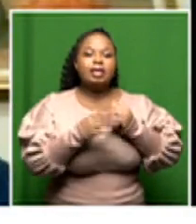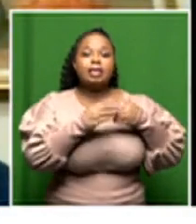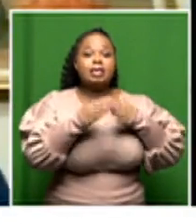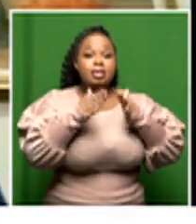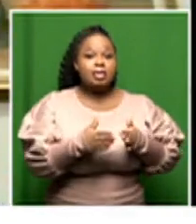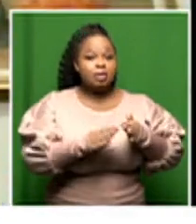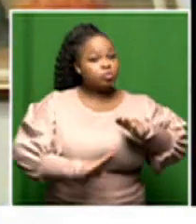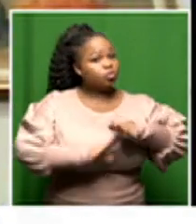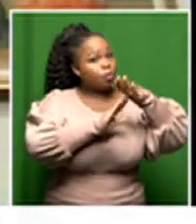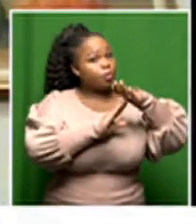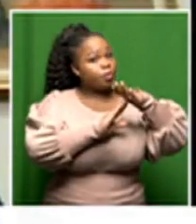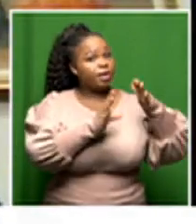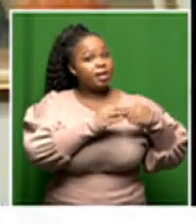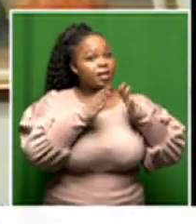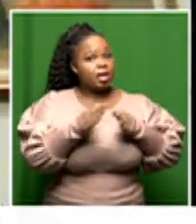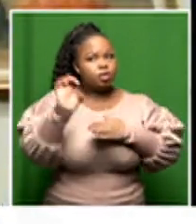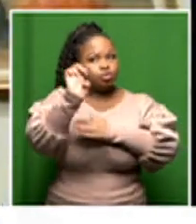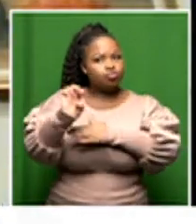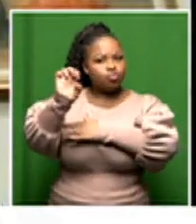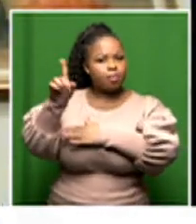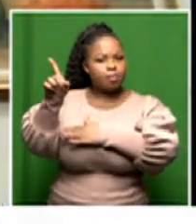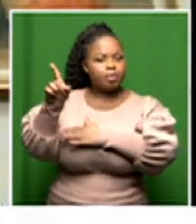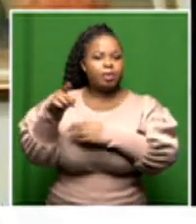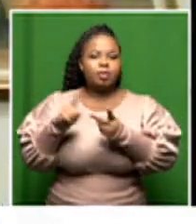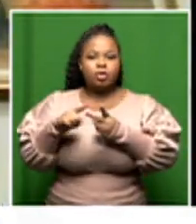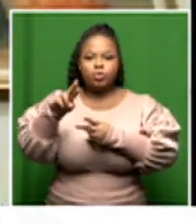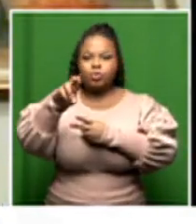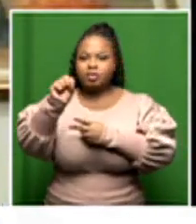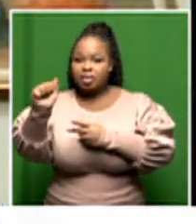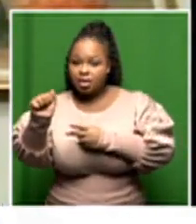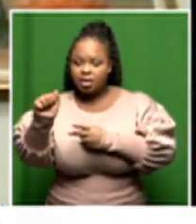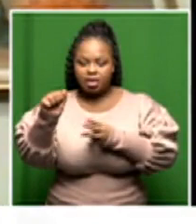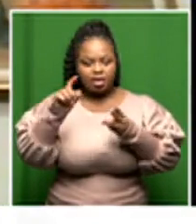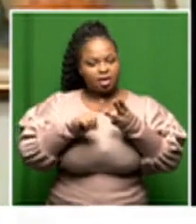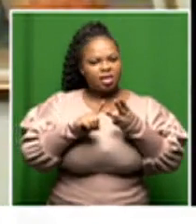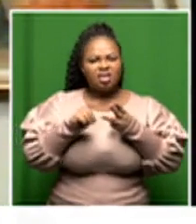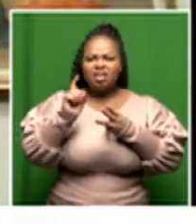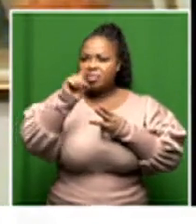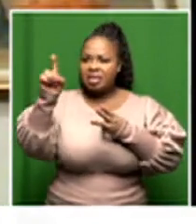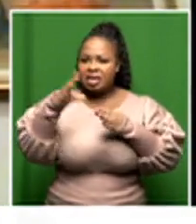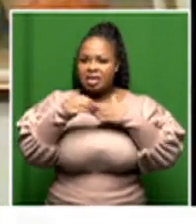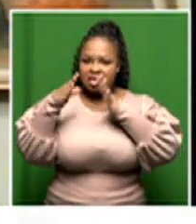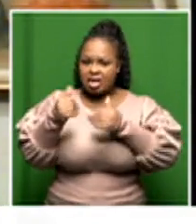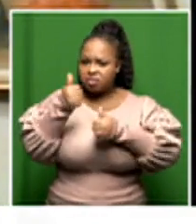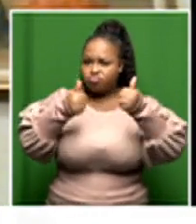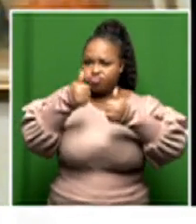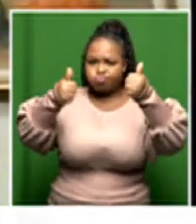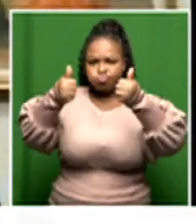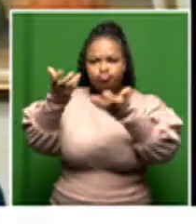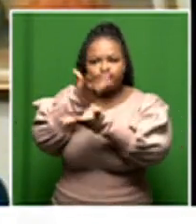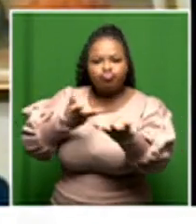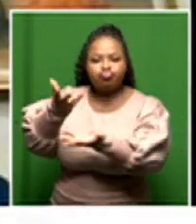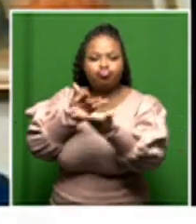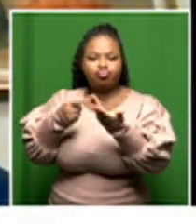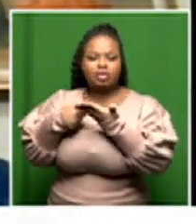key leaders in Europe, the United States, who would then talk